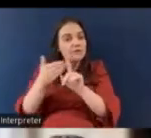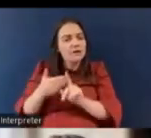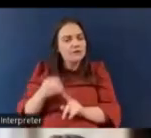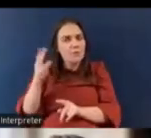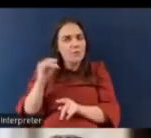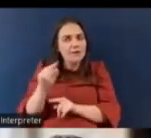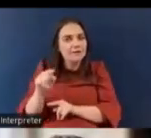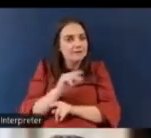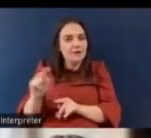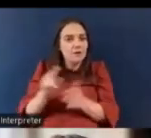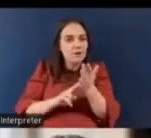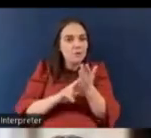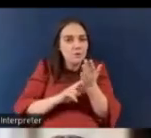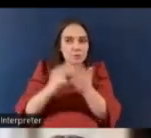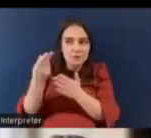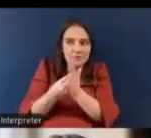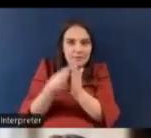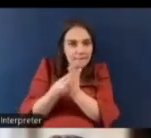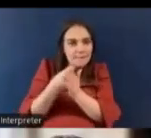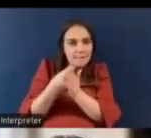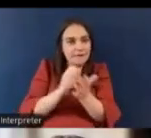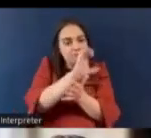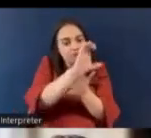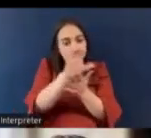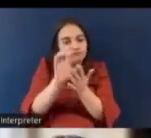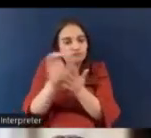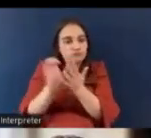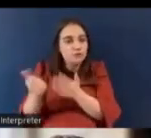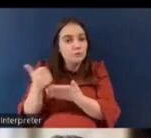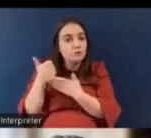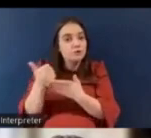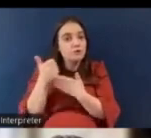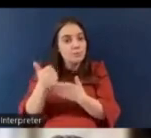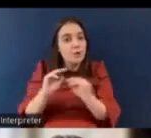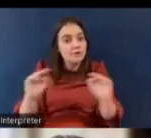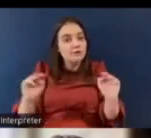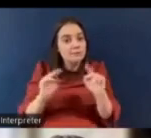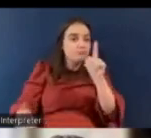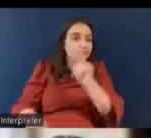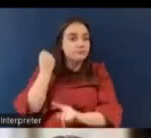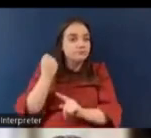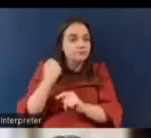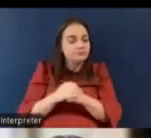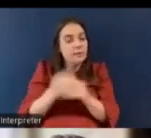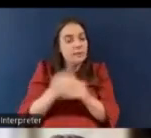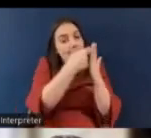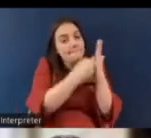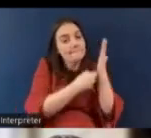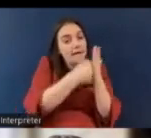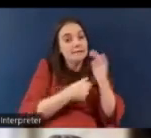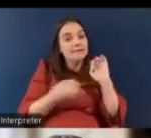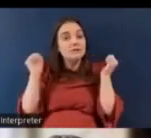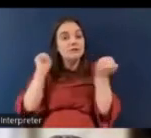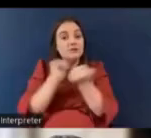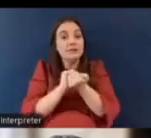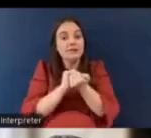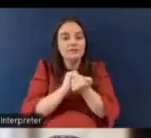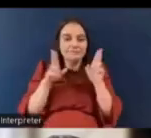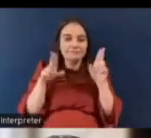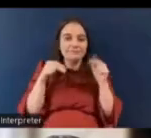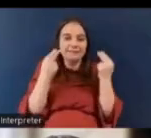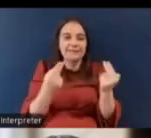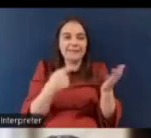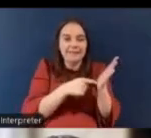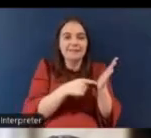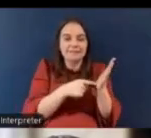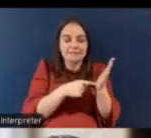that money being escalated and used, to support people? And policy changing is definitely part of that. And